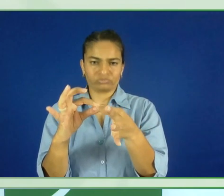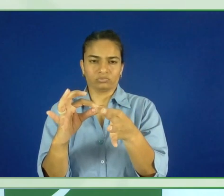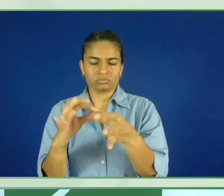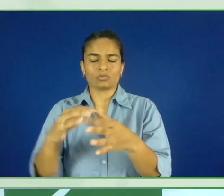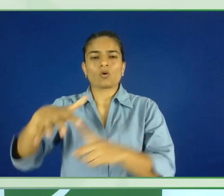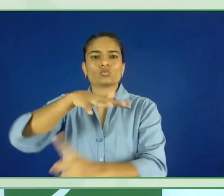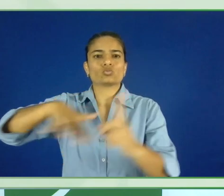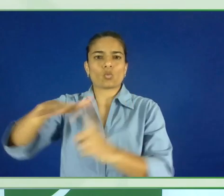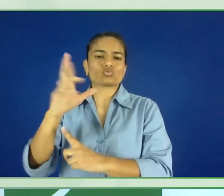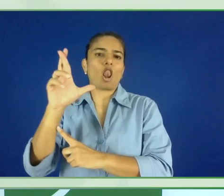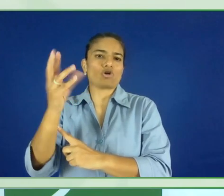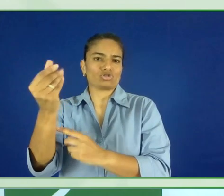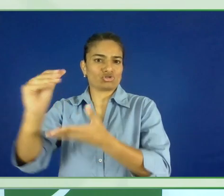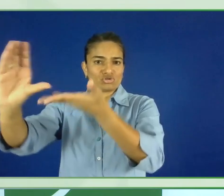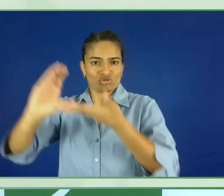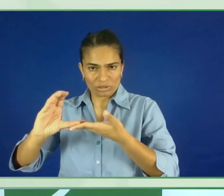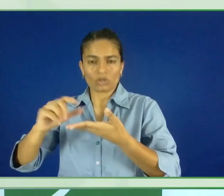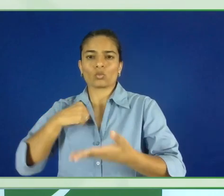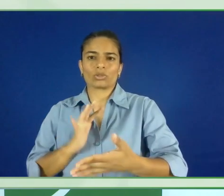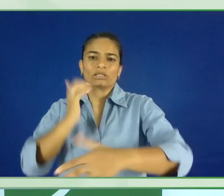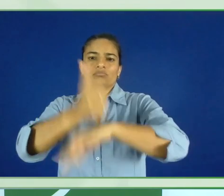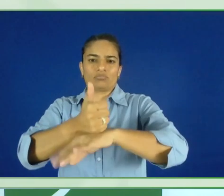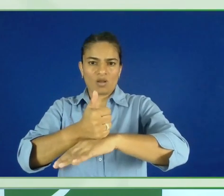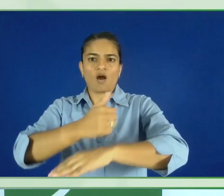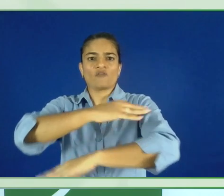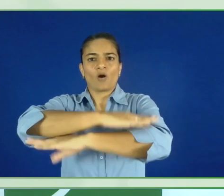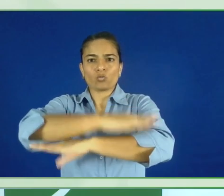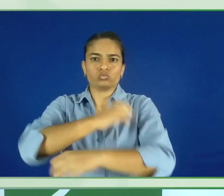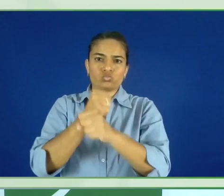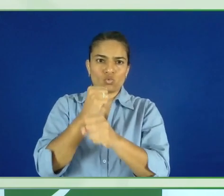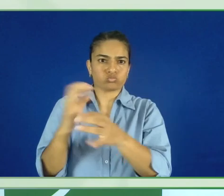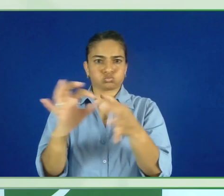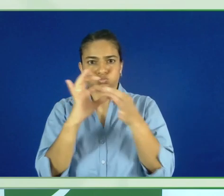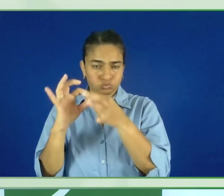that works toward employment, training, and accessibility for